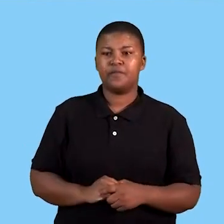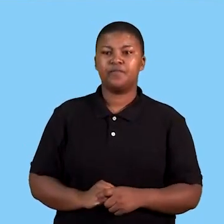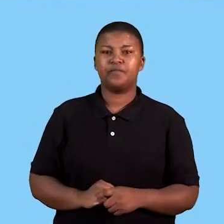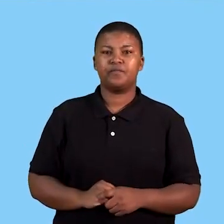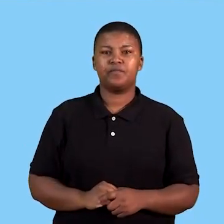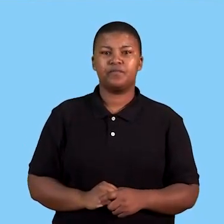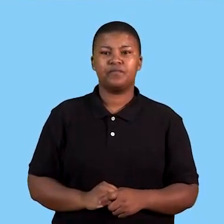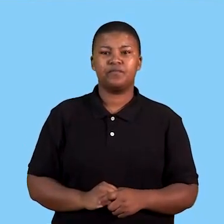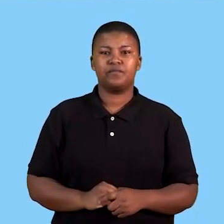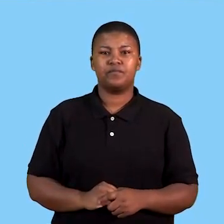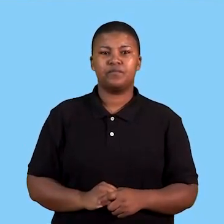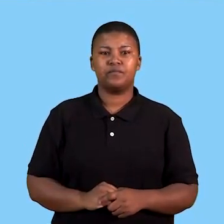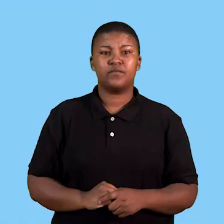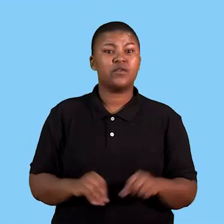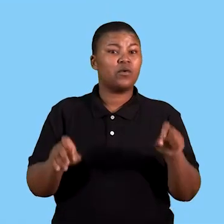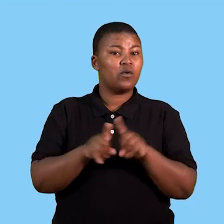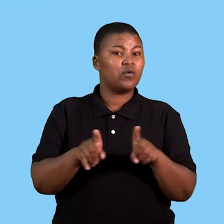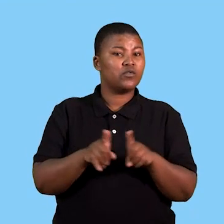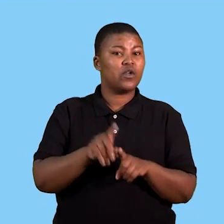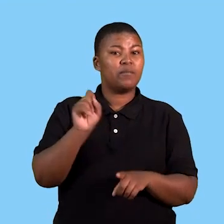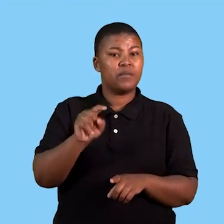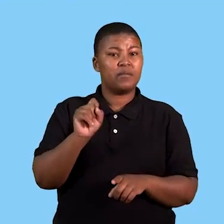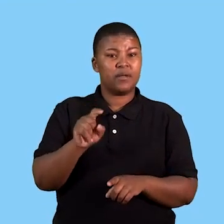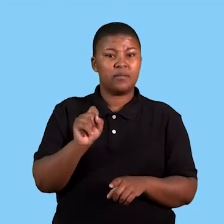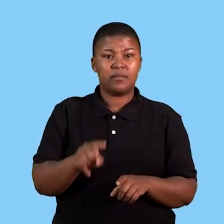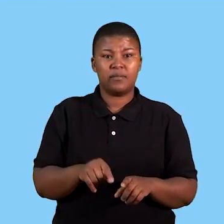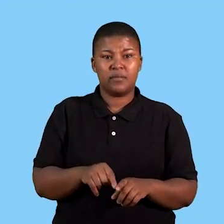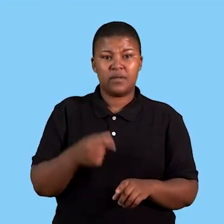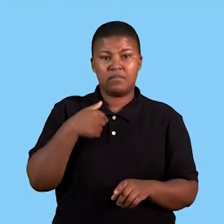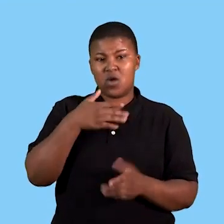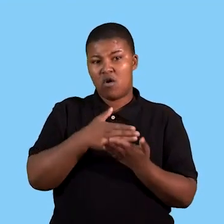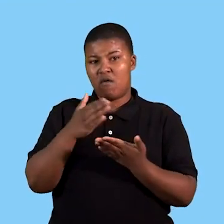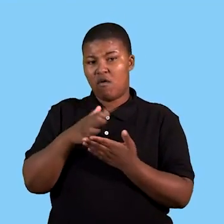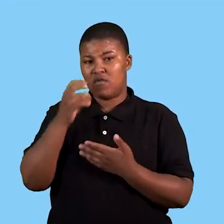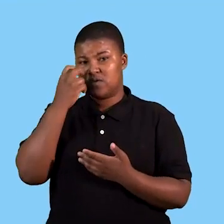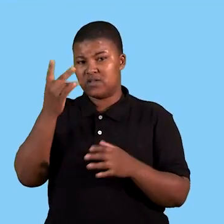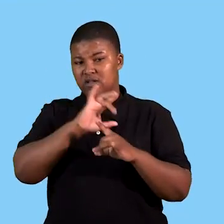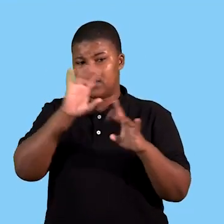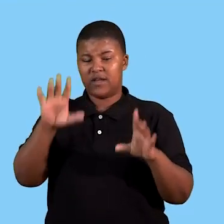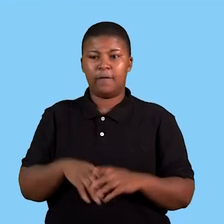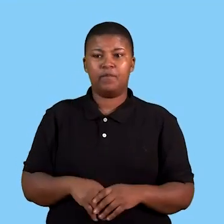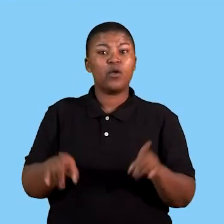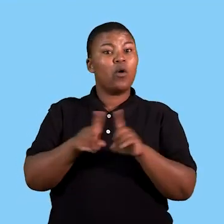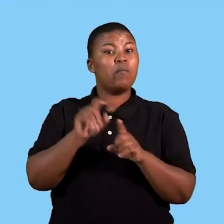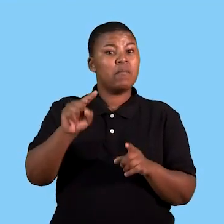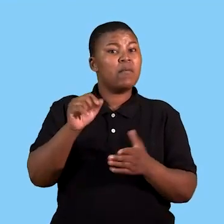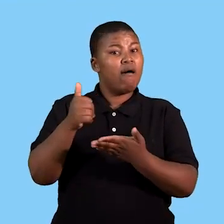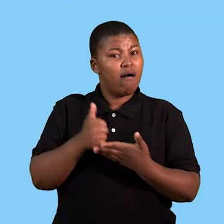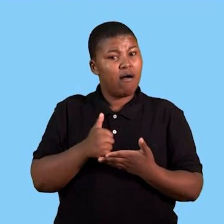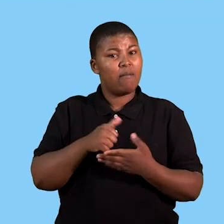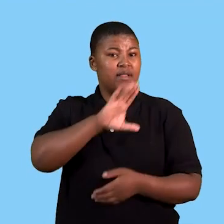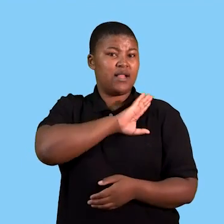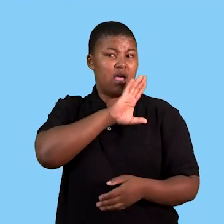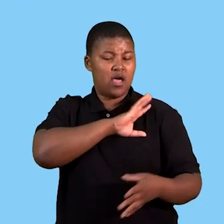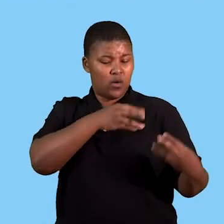values. This will also help us, let me just delete this, otherwise you won't see us here. It will also help us to keep